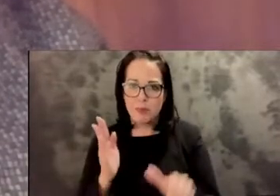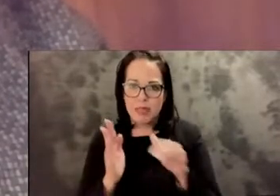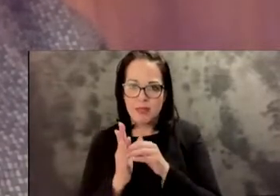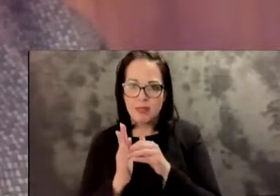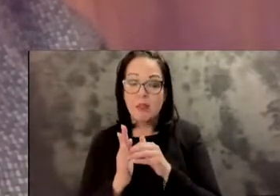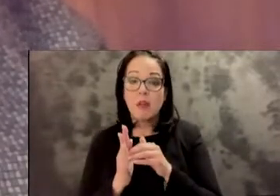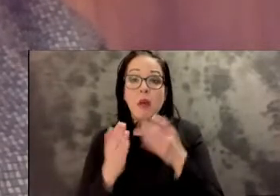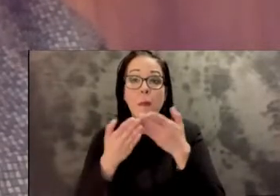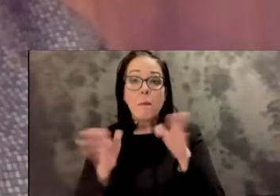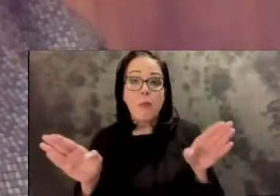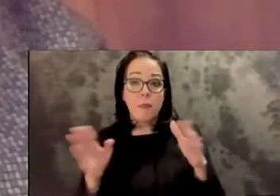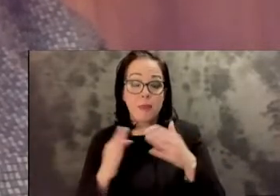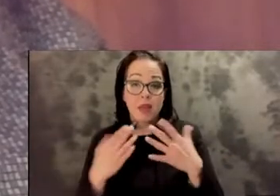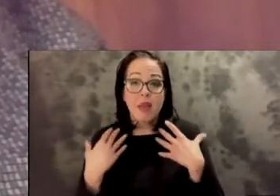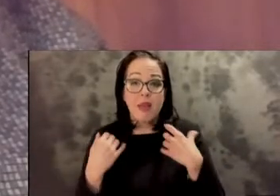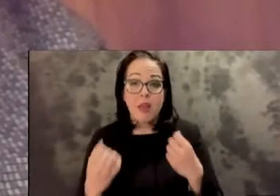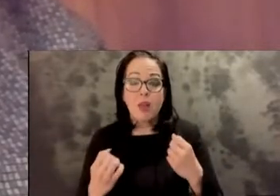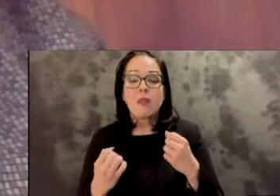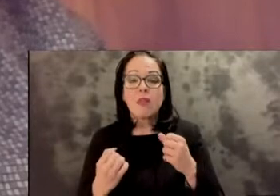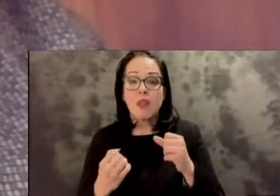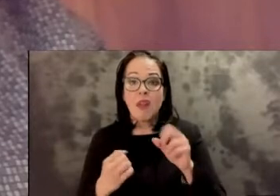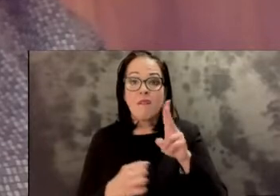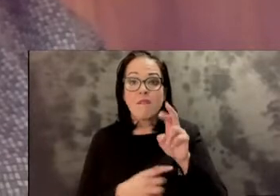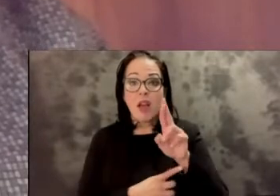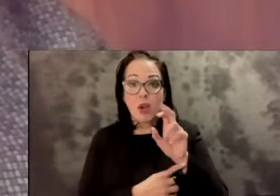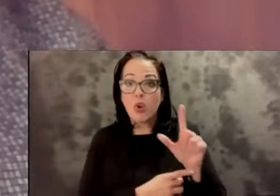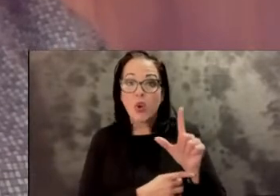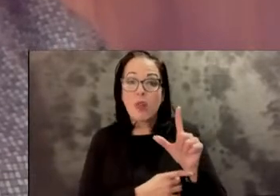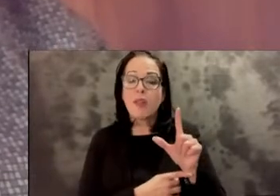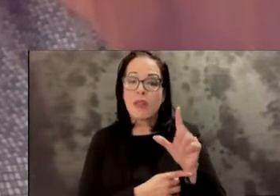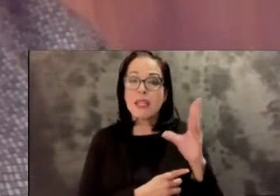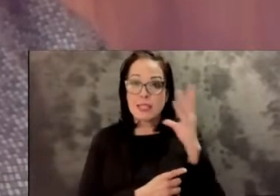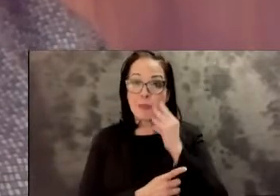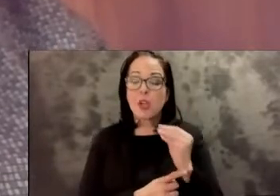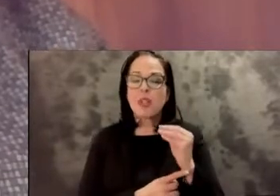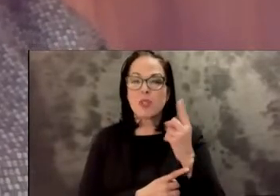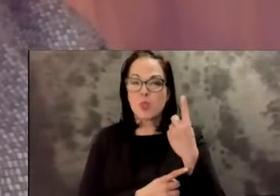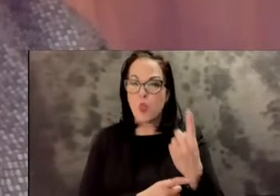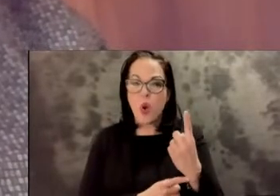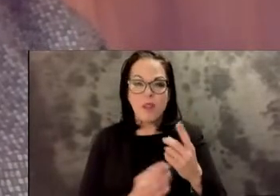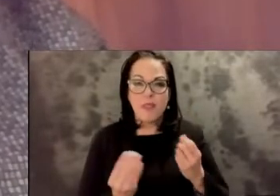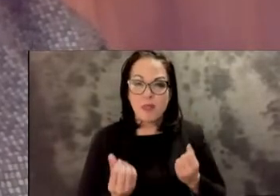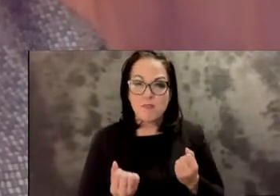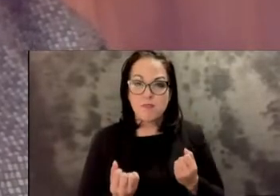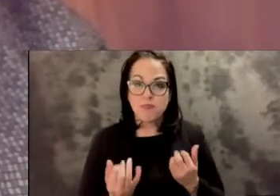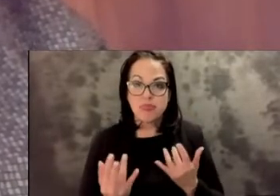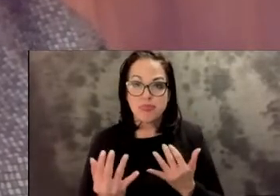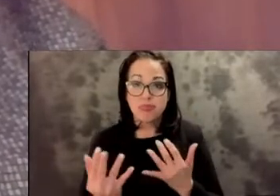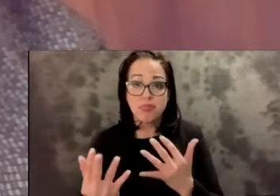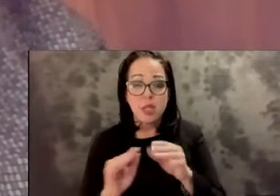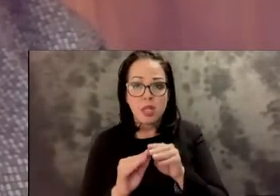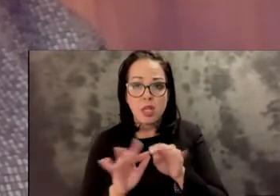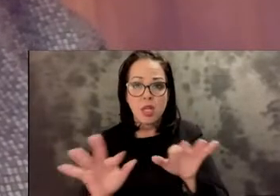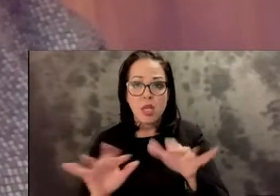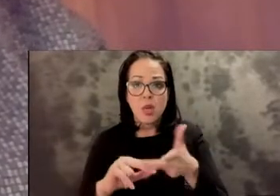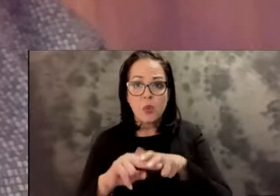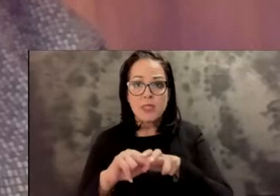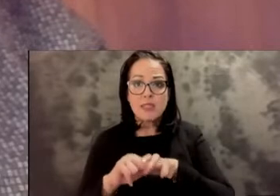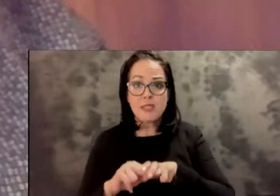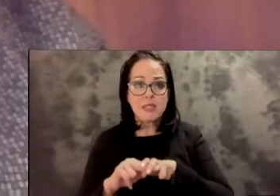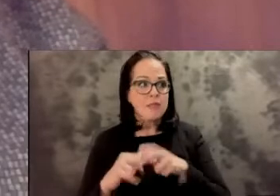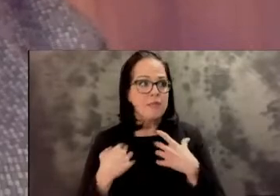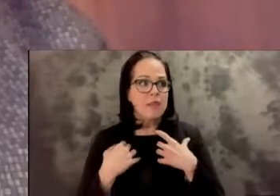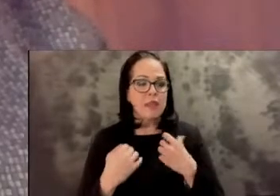health viral pandemic experience is one of the blue flame of the burning flame where we sit as a federally qualified health